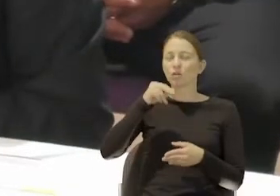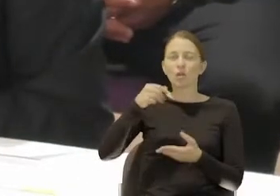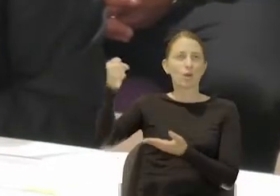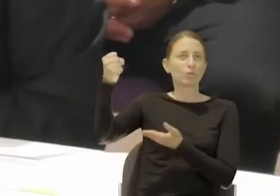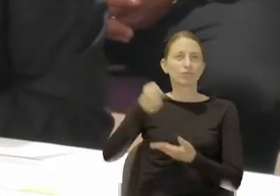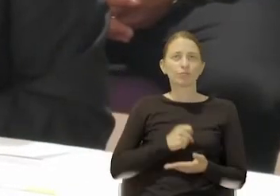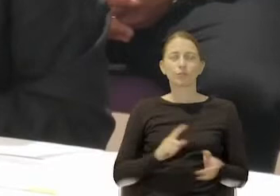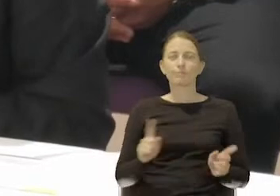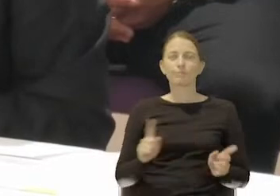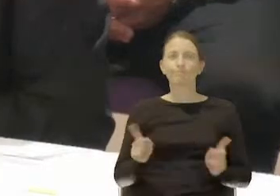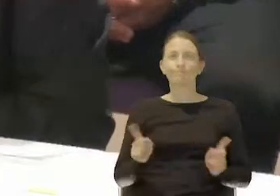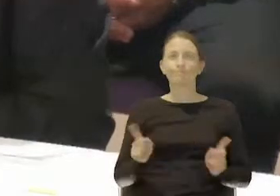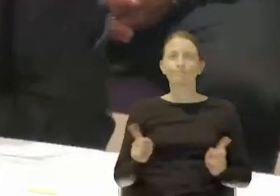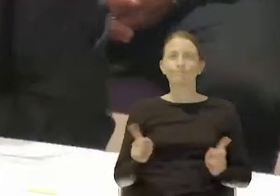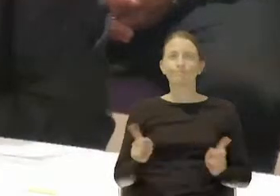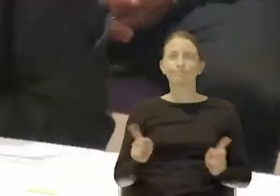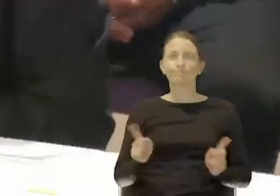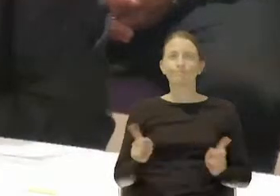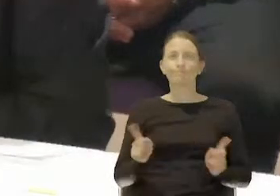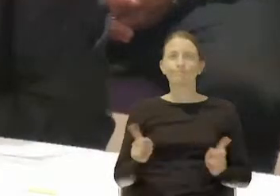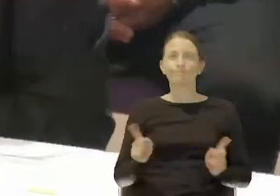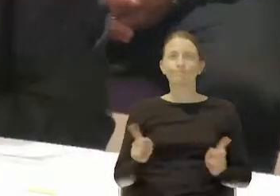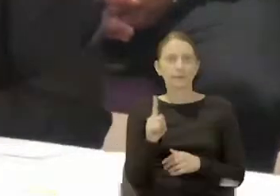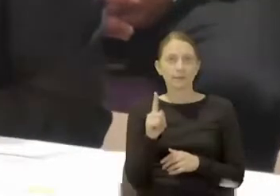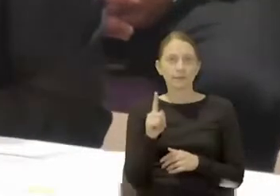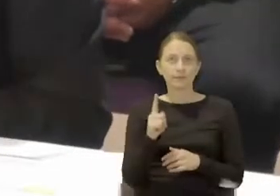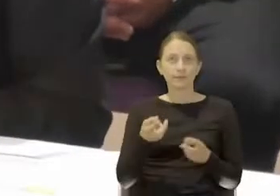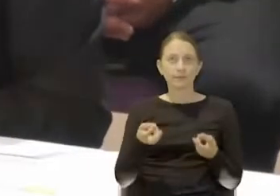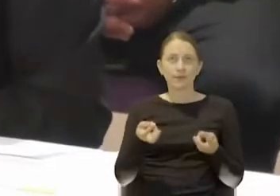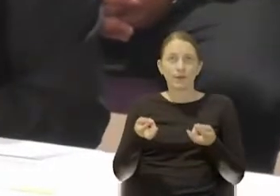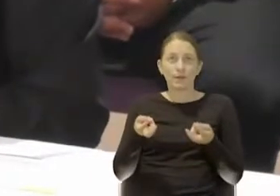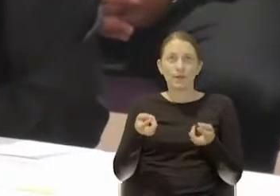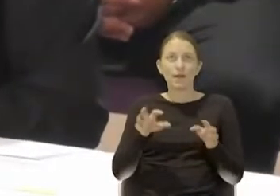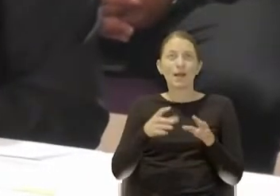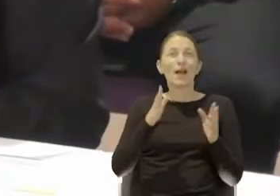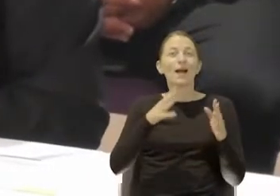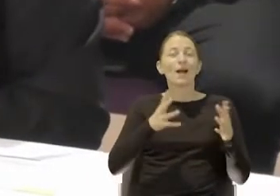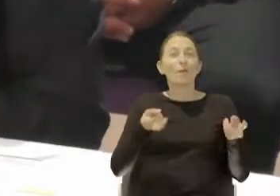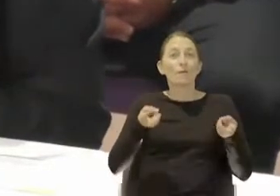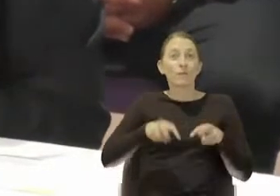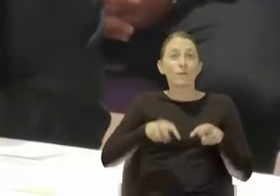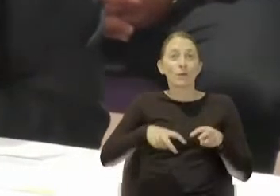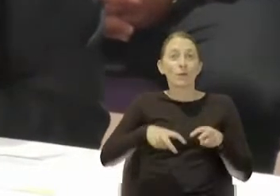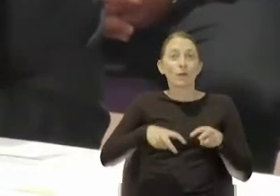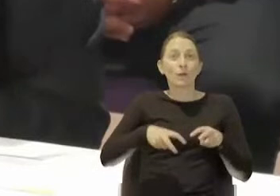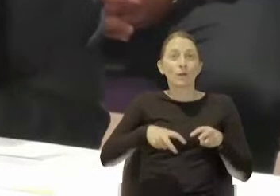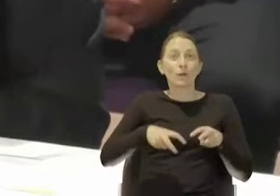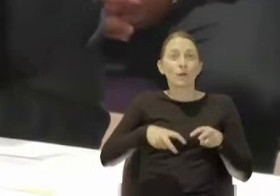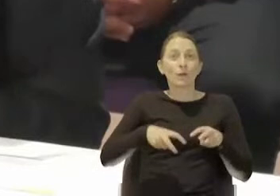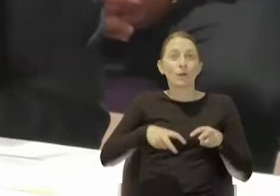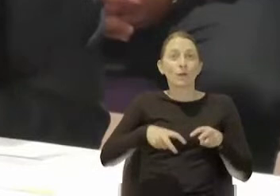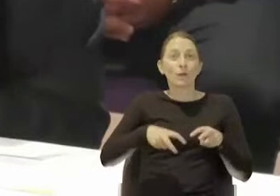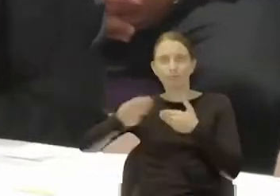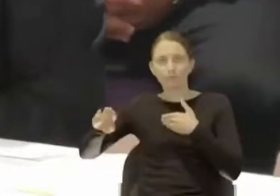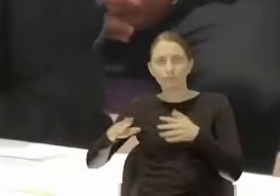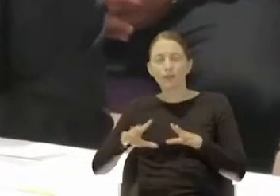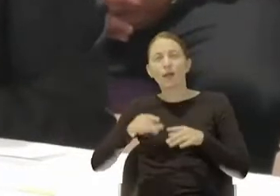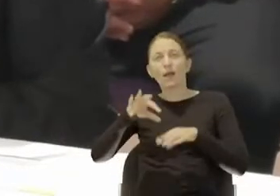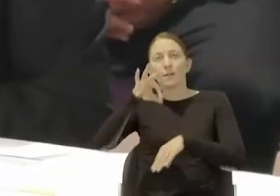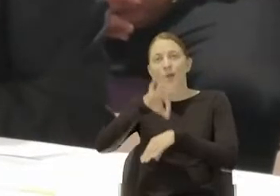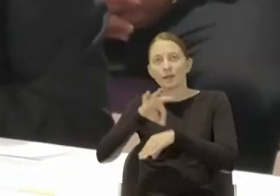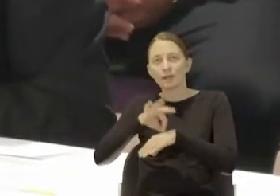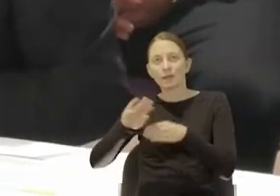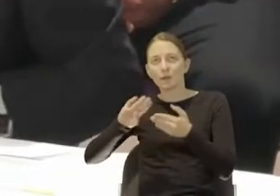the private sources. So in order to develop housing, we need to take care of healthcare